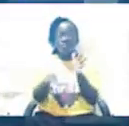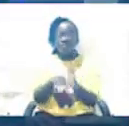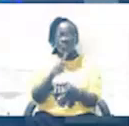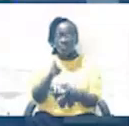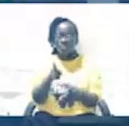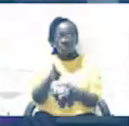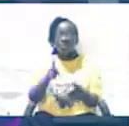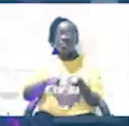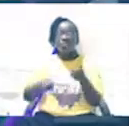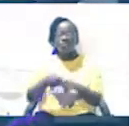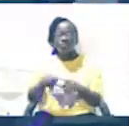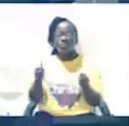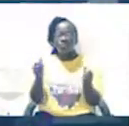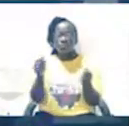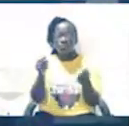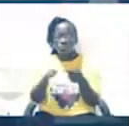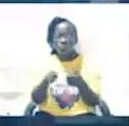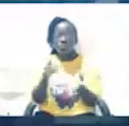loved Lazarus.